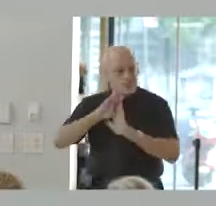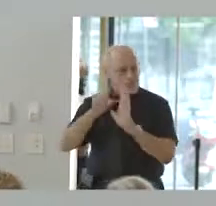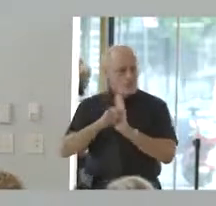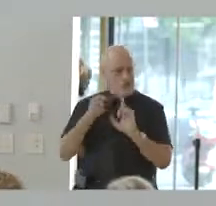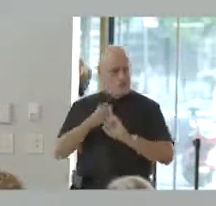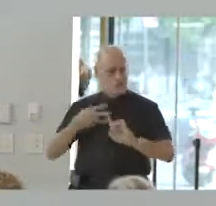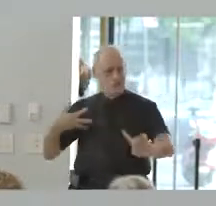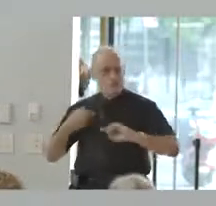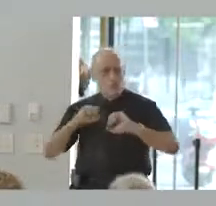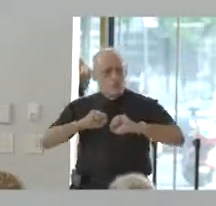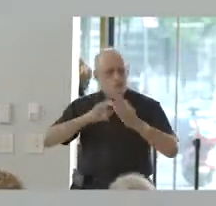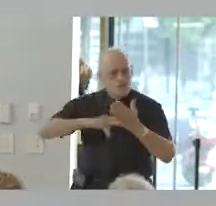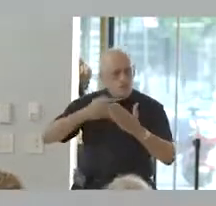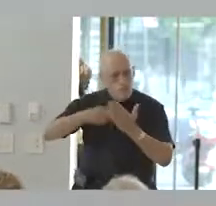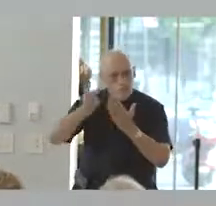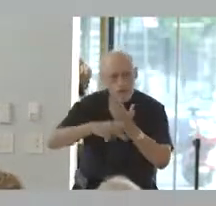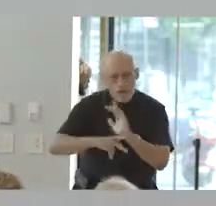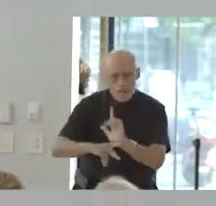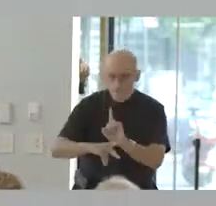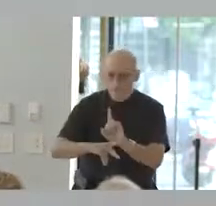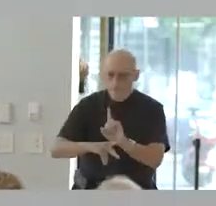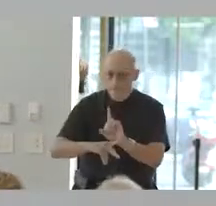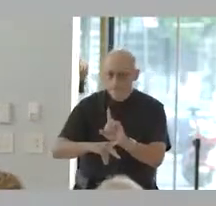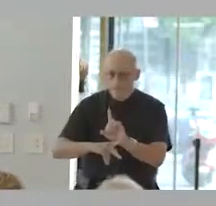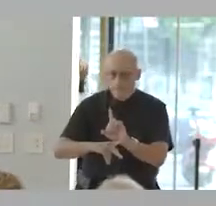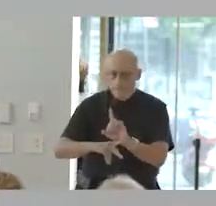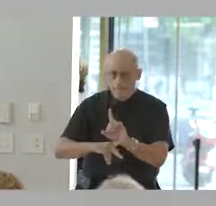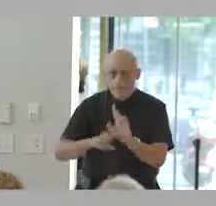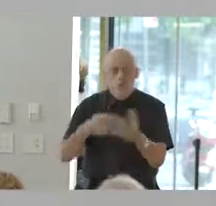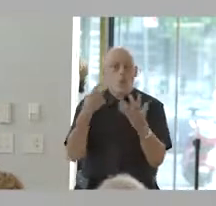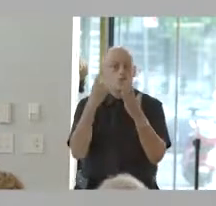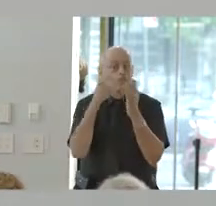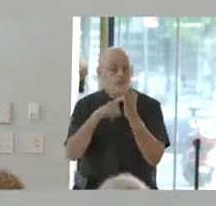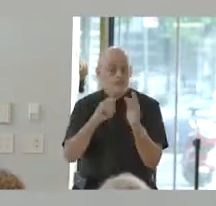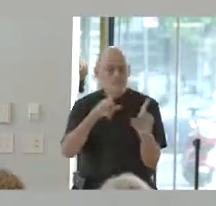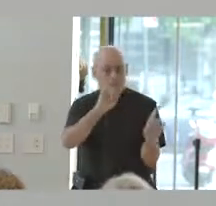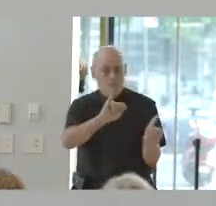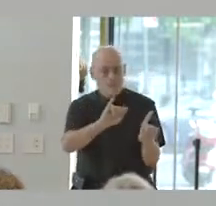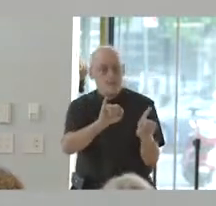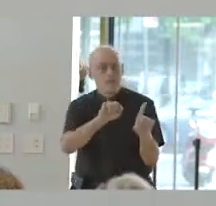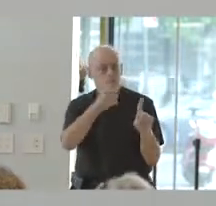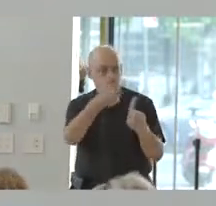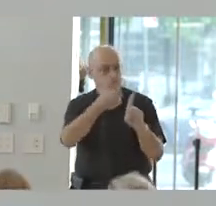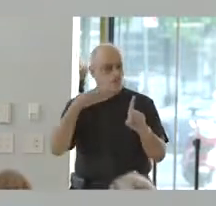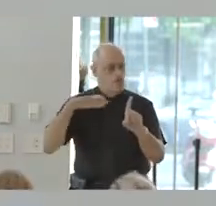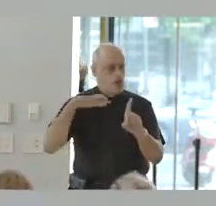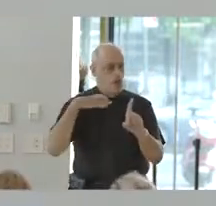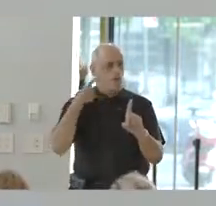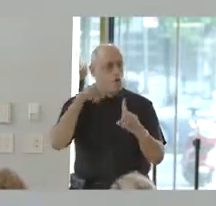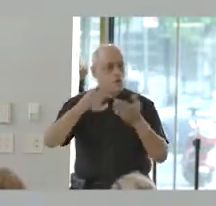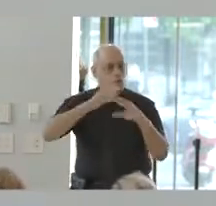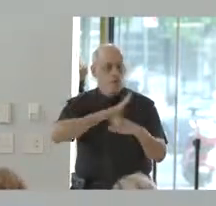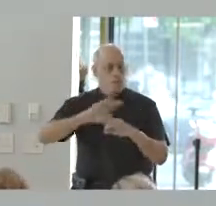background for our resiliency program, just want to recognize Tammy Meltzer again as chair of the